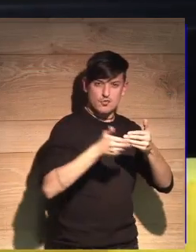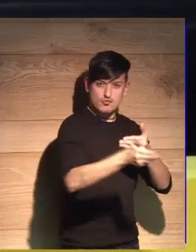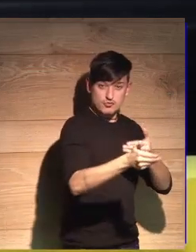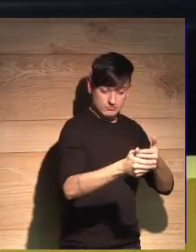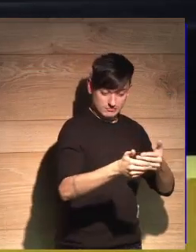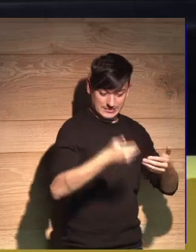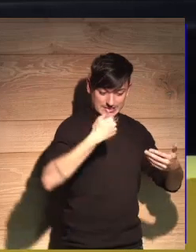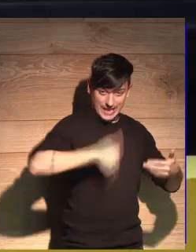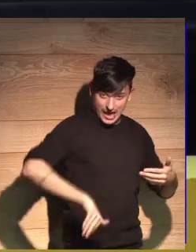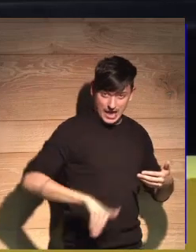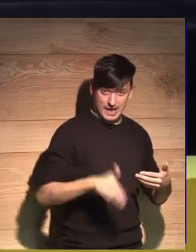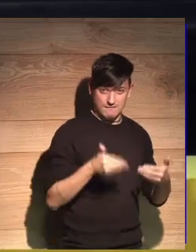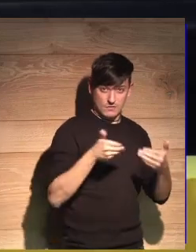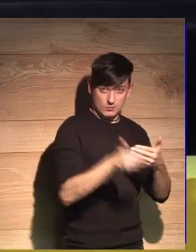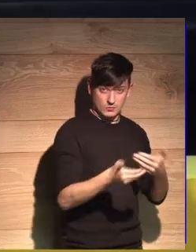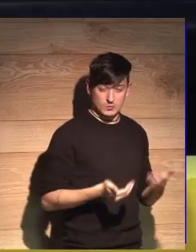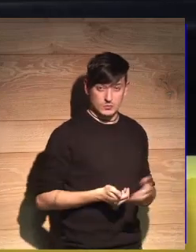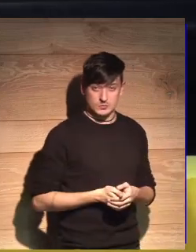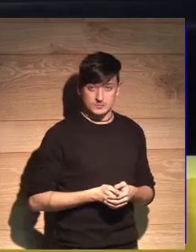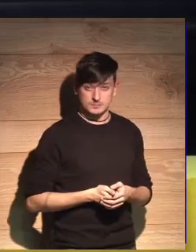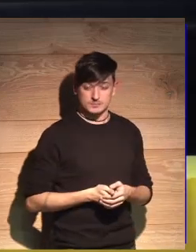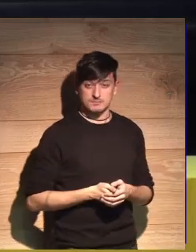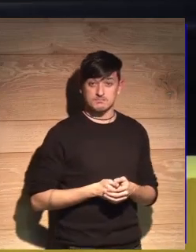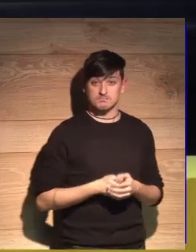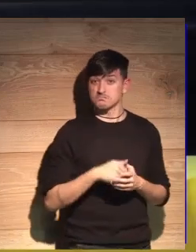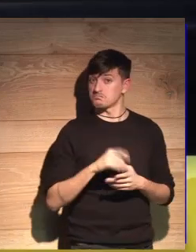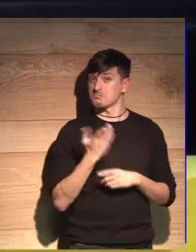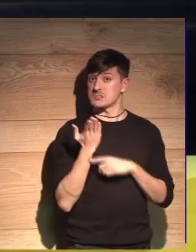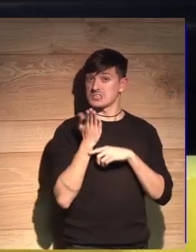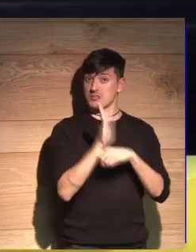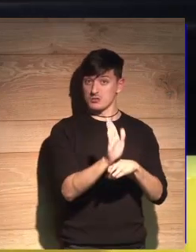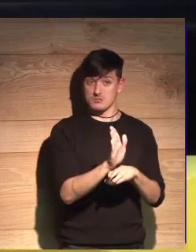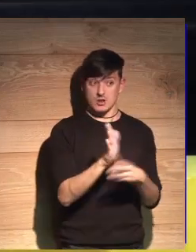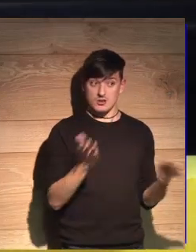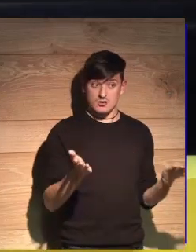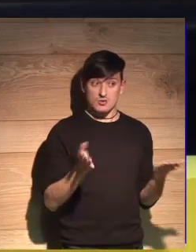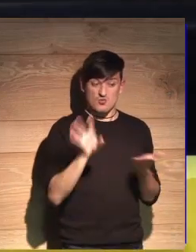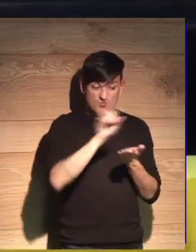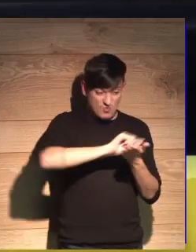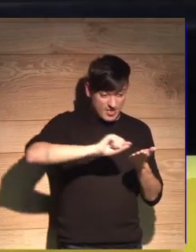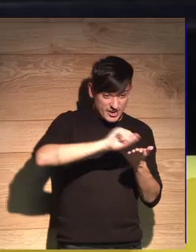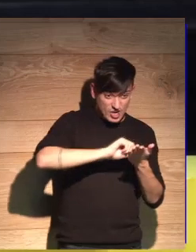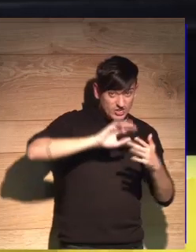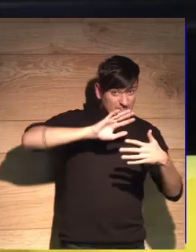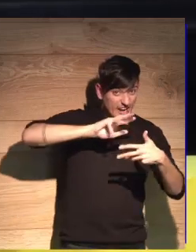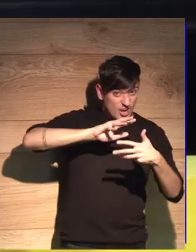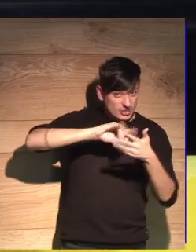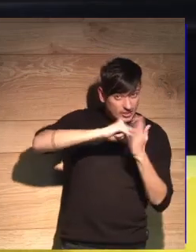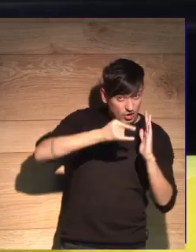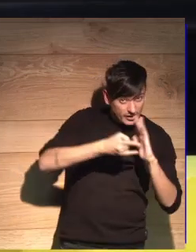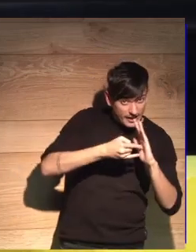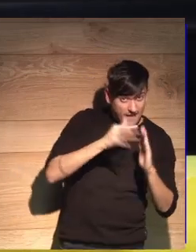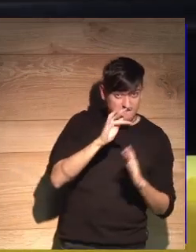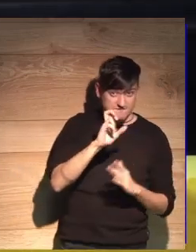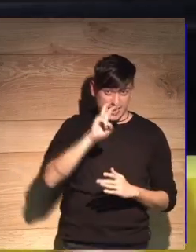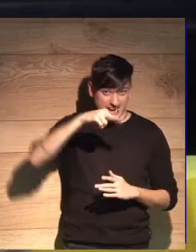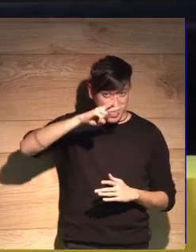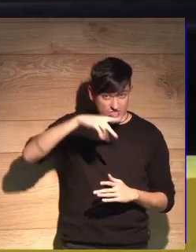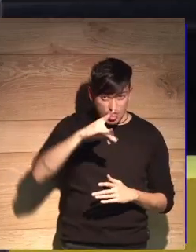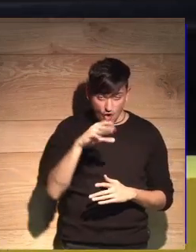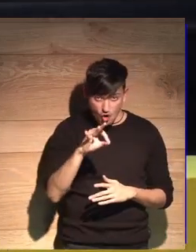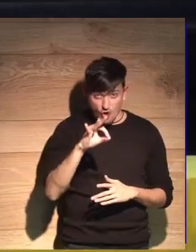building for the immediate future. In one of our presentations, the notebook devoted to geotechnology,